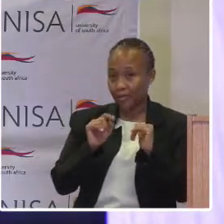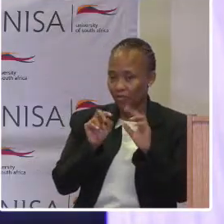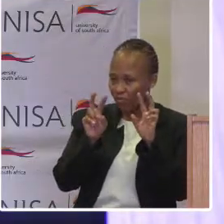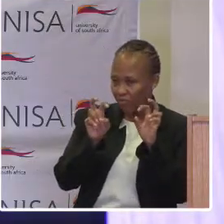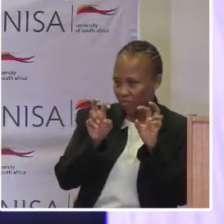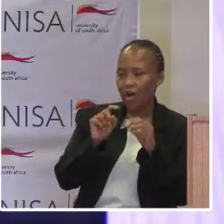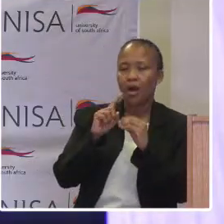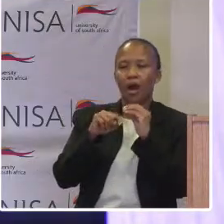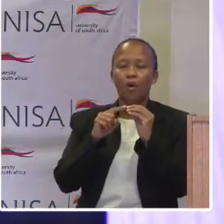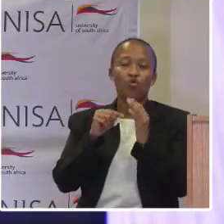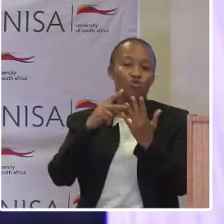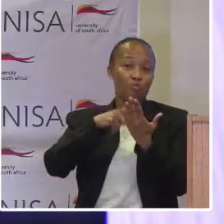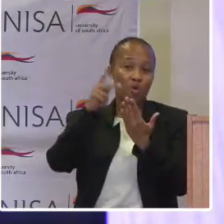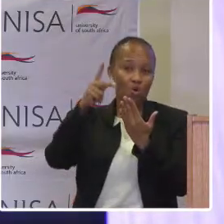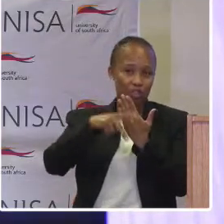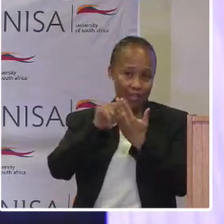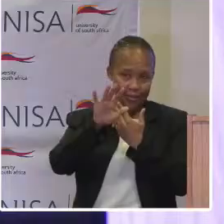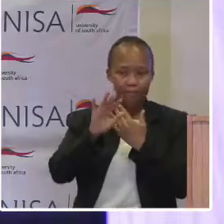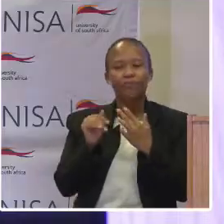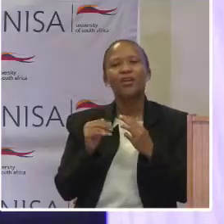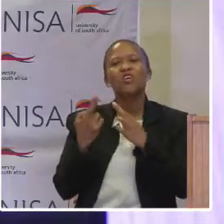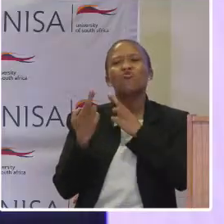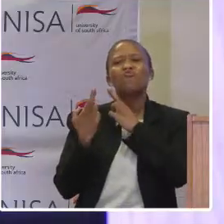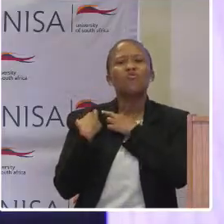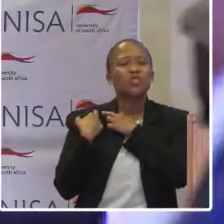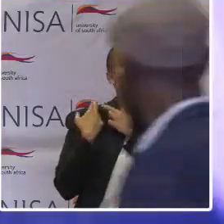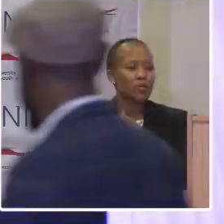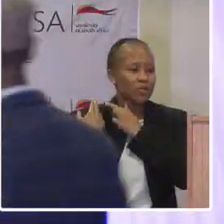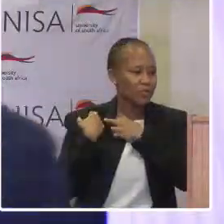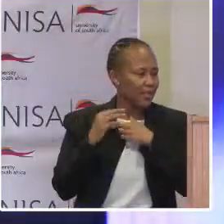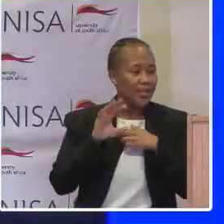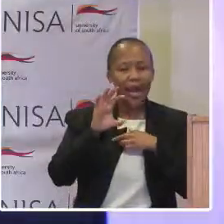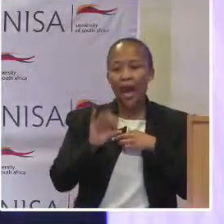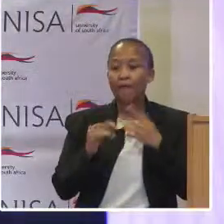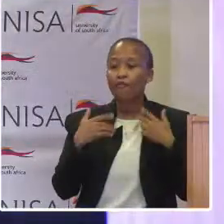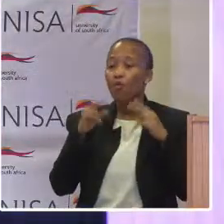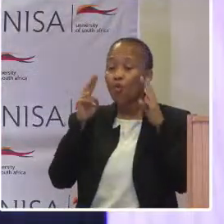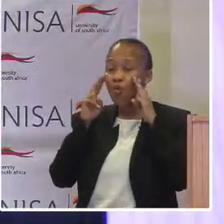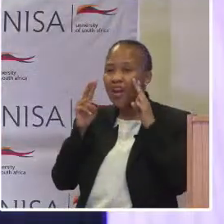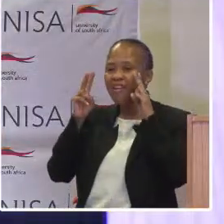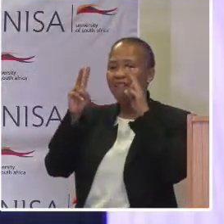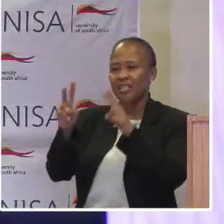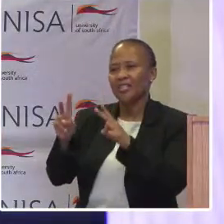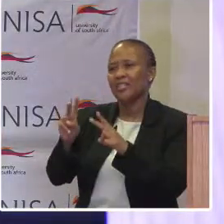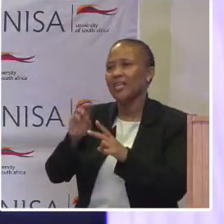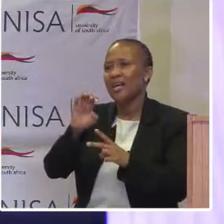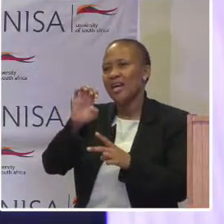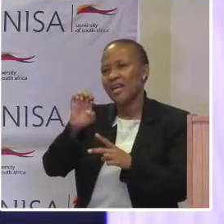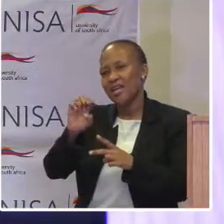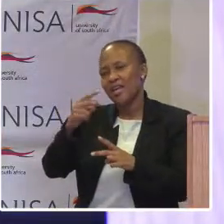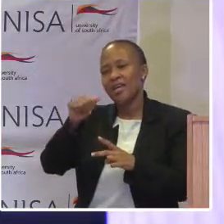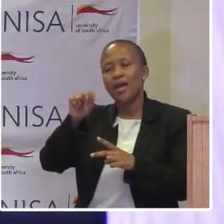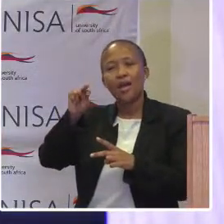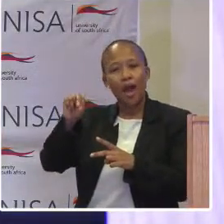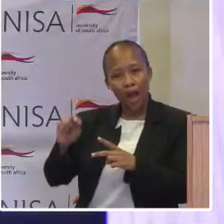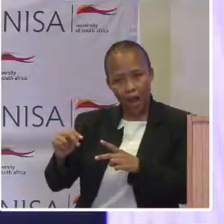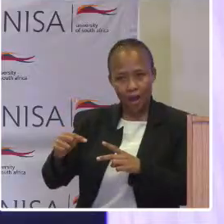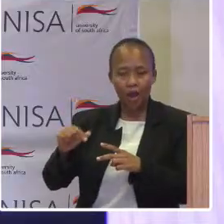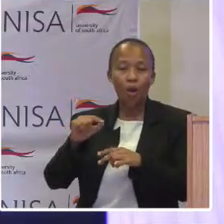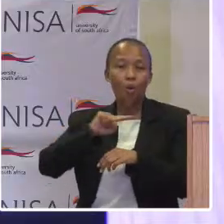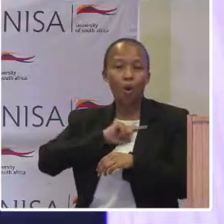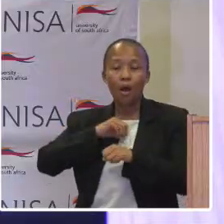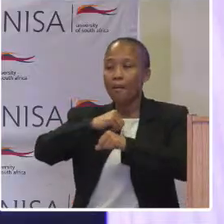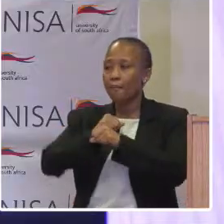a responsibility to visit EHang to ensure that these devices are